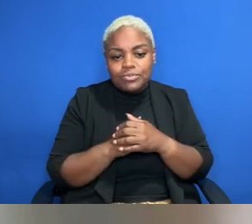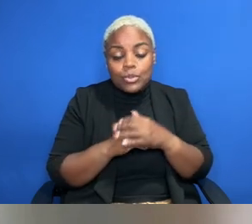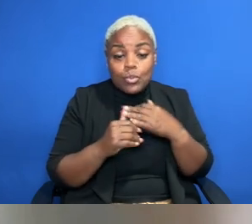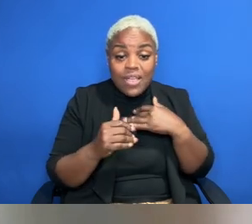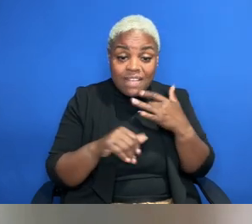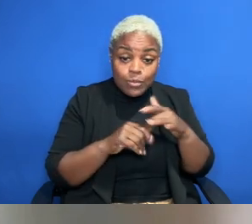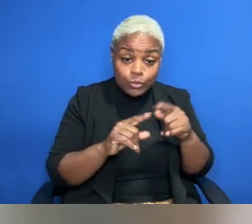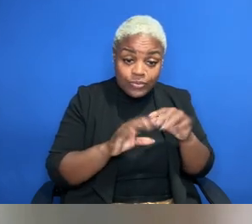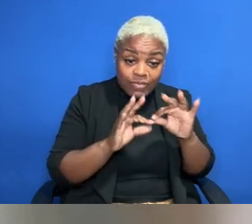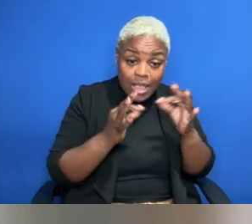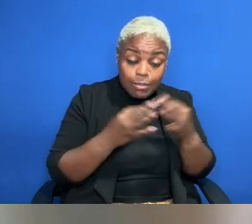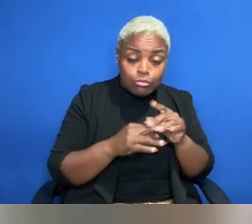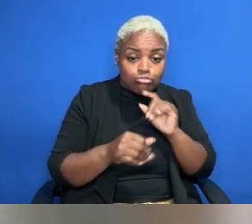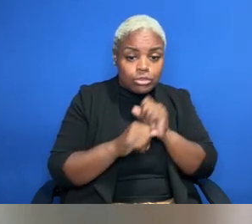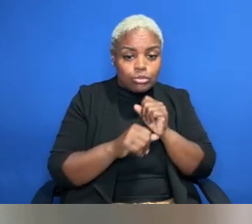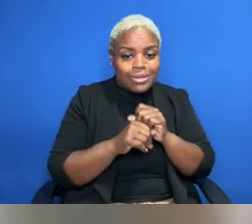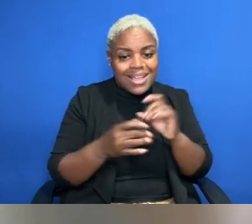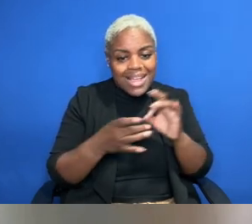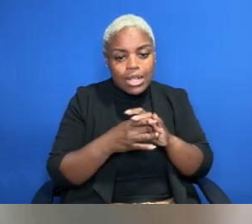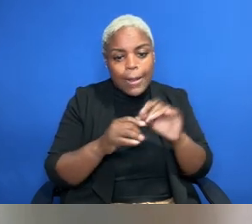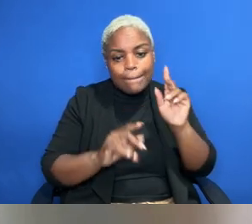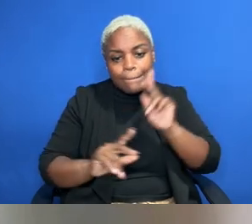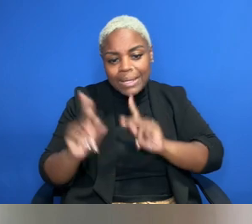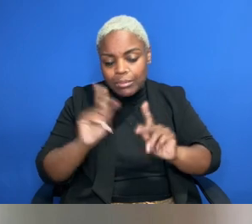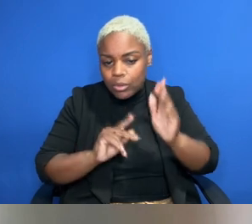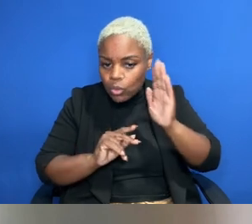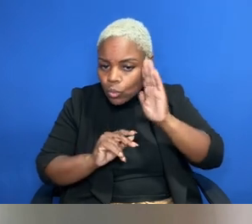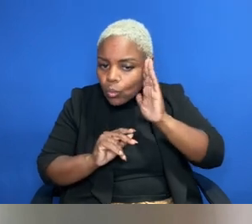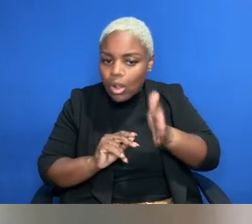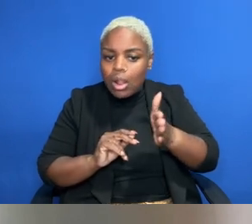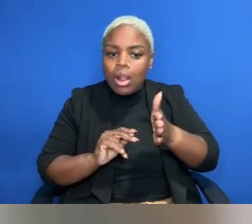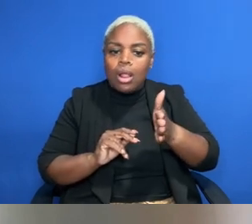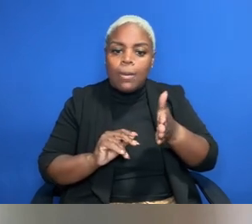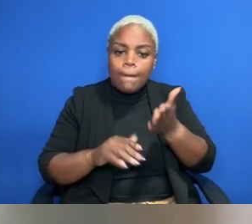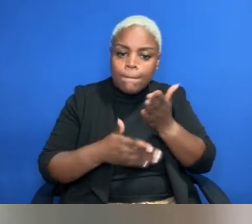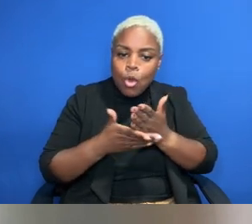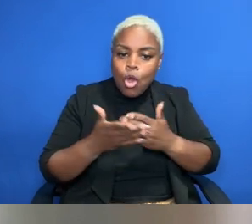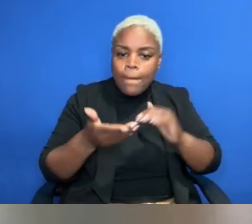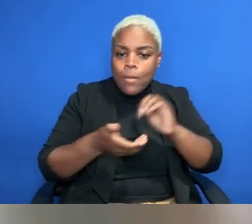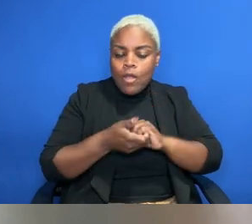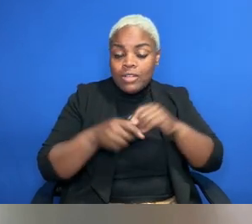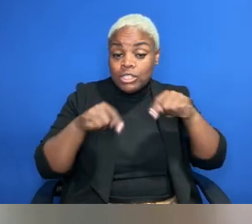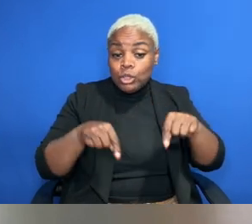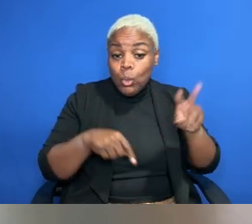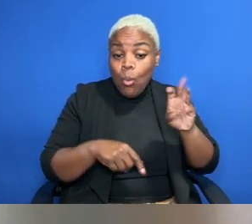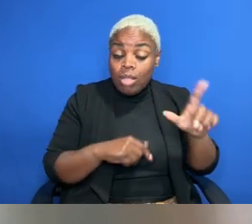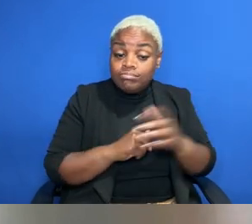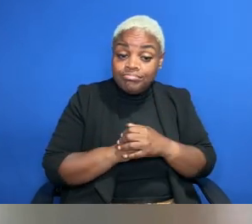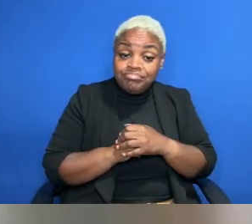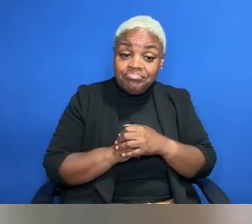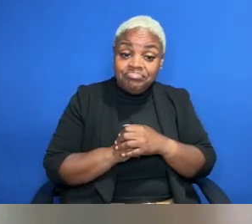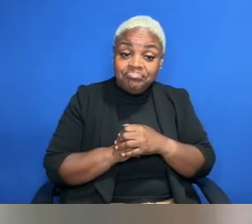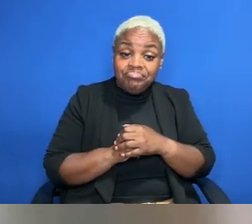be here. We're available to families and we certainly will connect people and